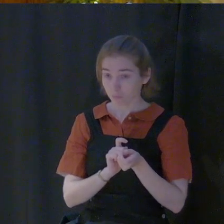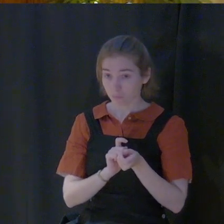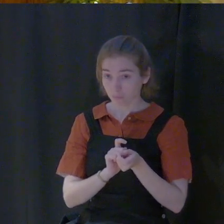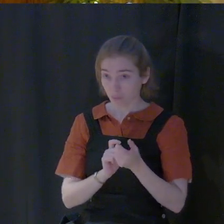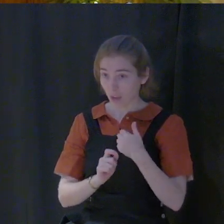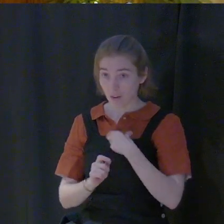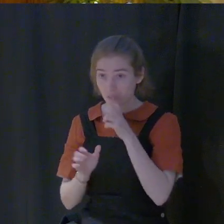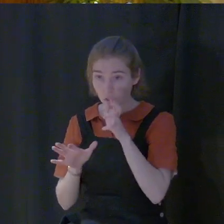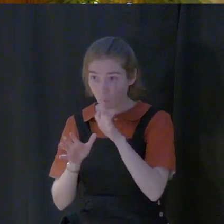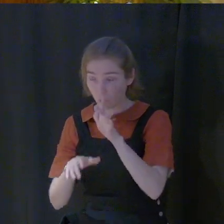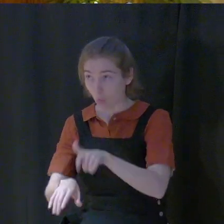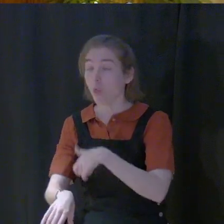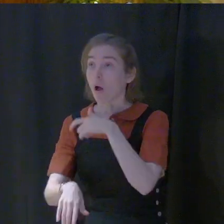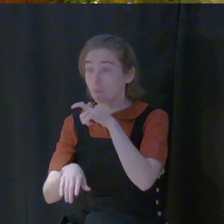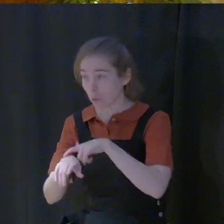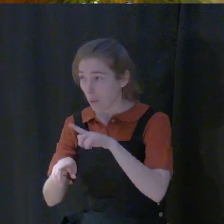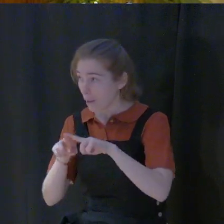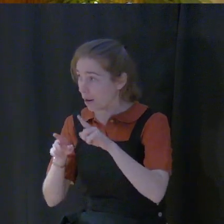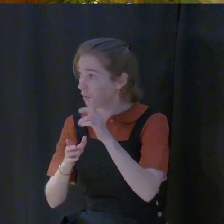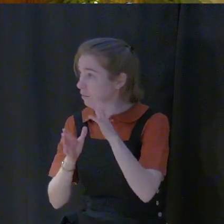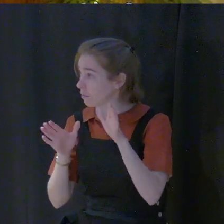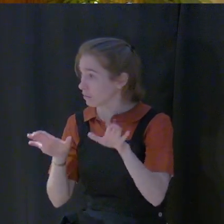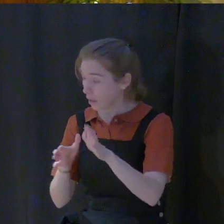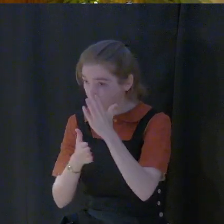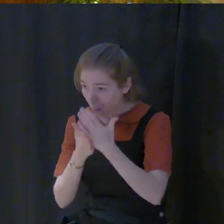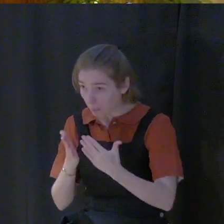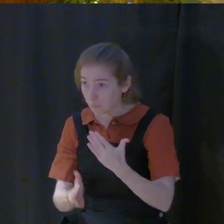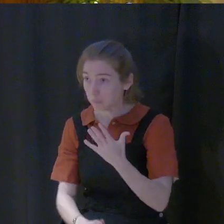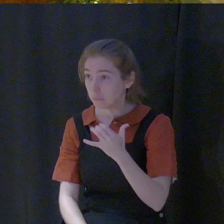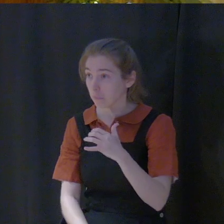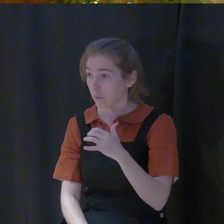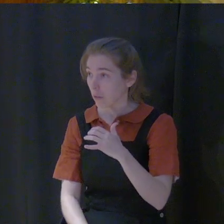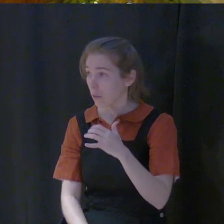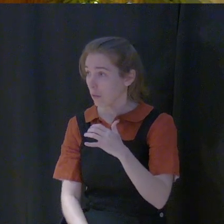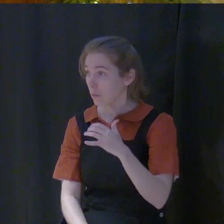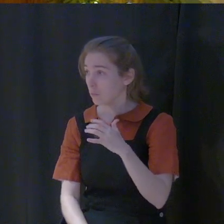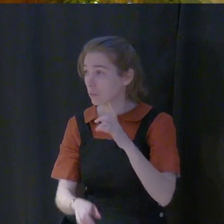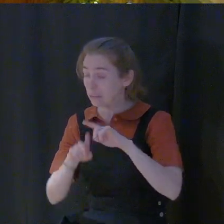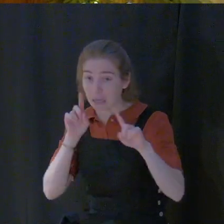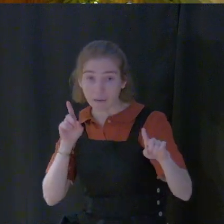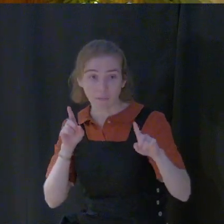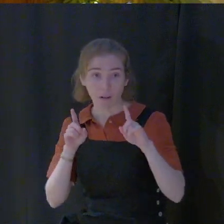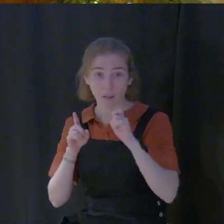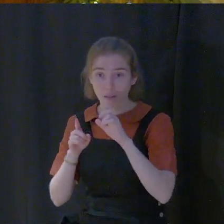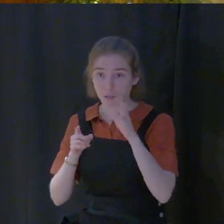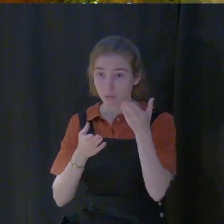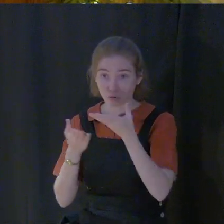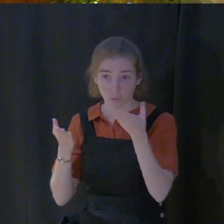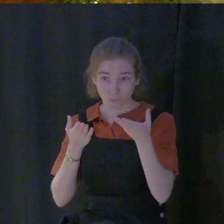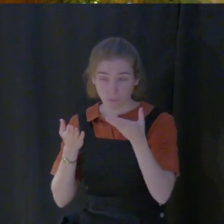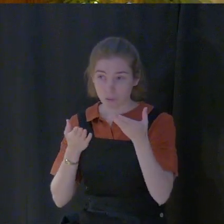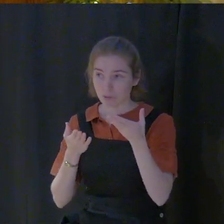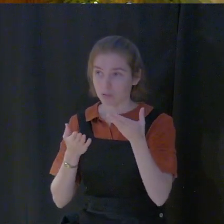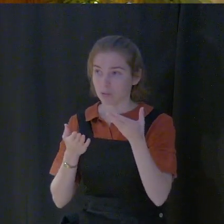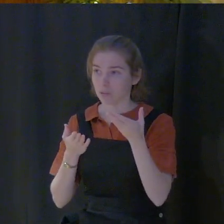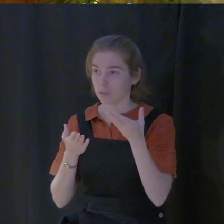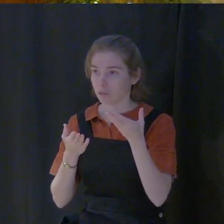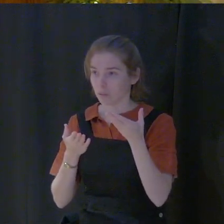I haven't done it for a long time, but I have done some big swings in just the church service at all to